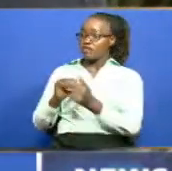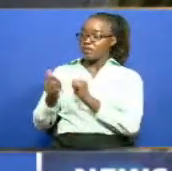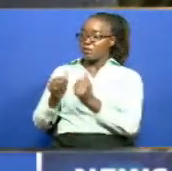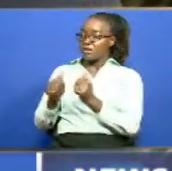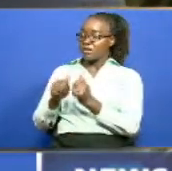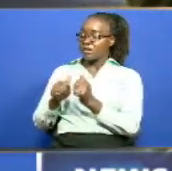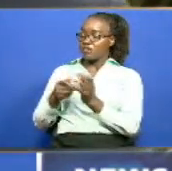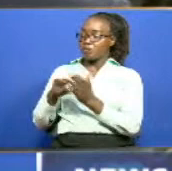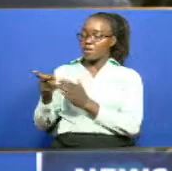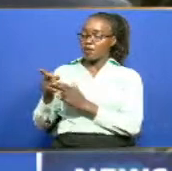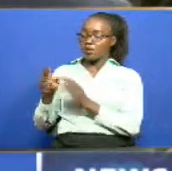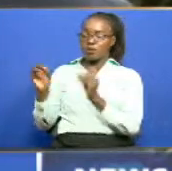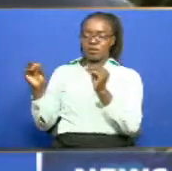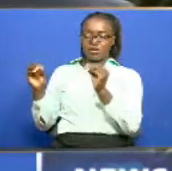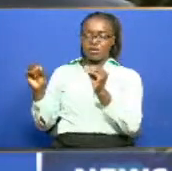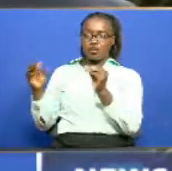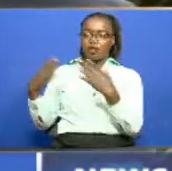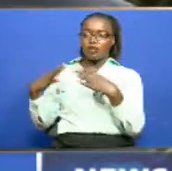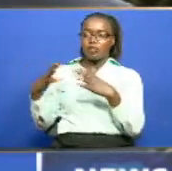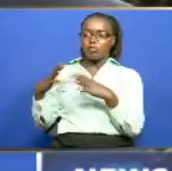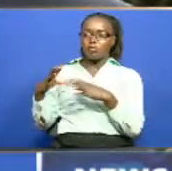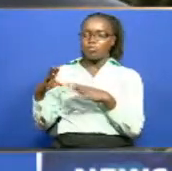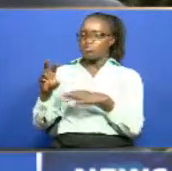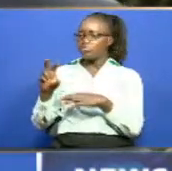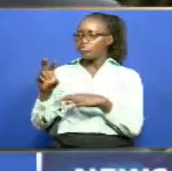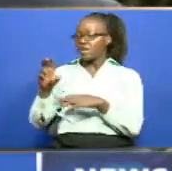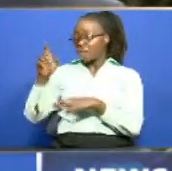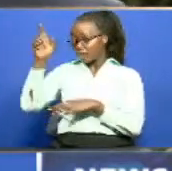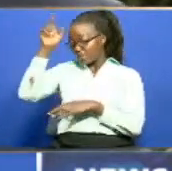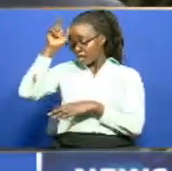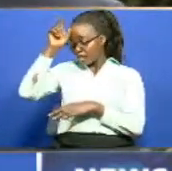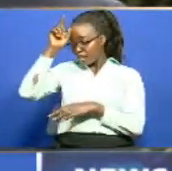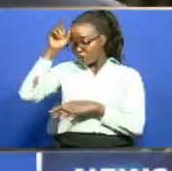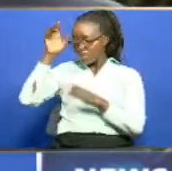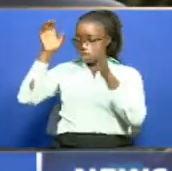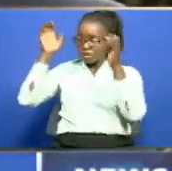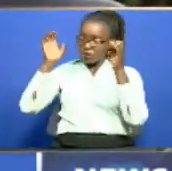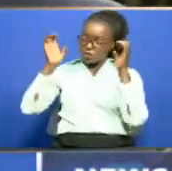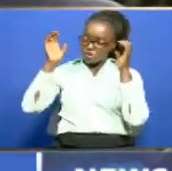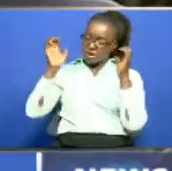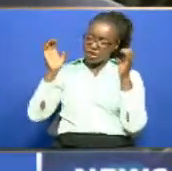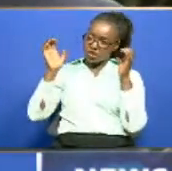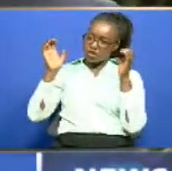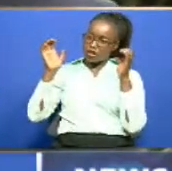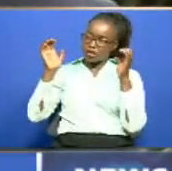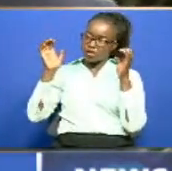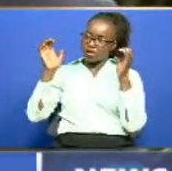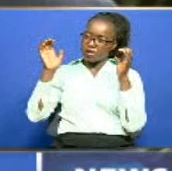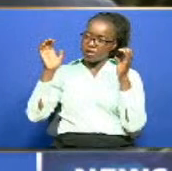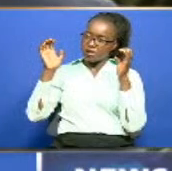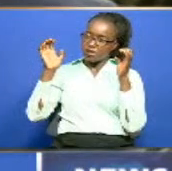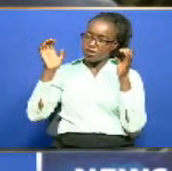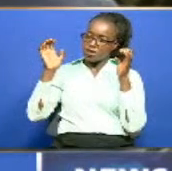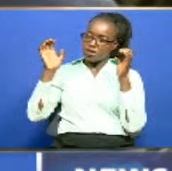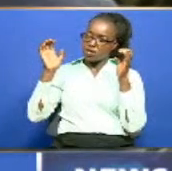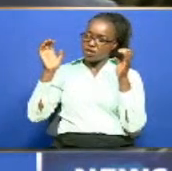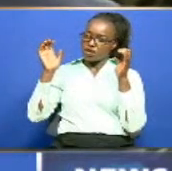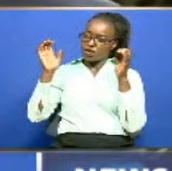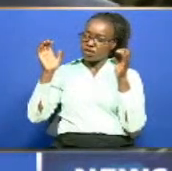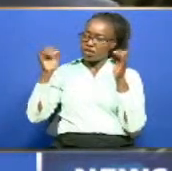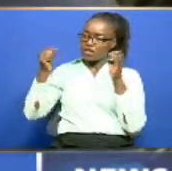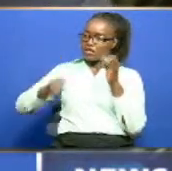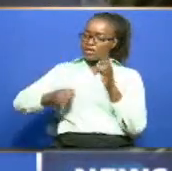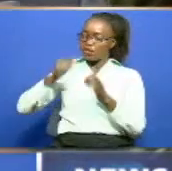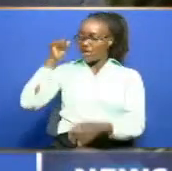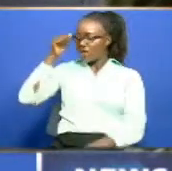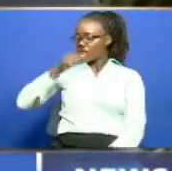power, people can look at Egypt, they can look at Ethiopia, maybe in coming times in South Africa as